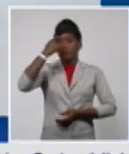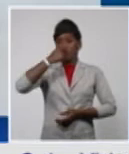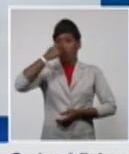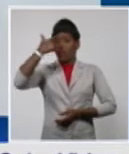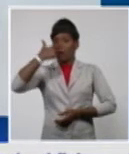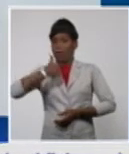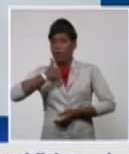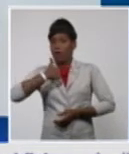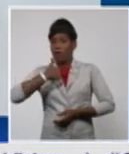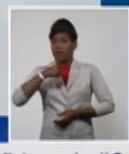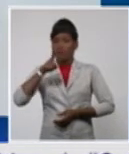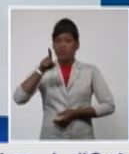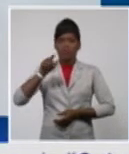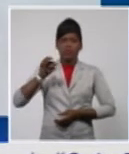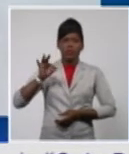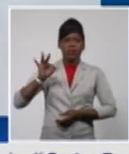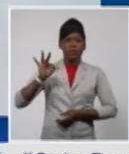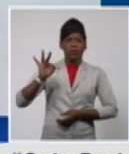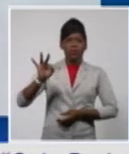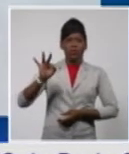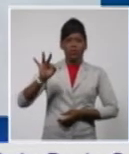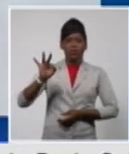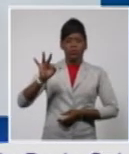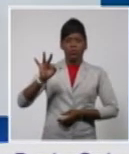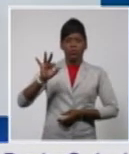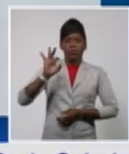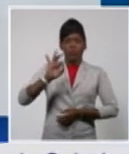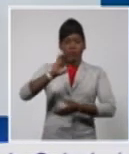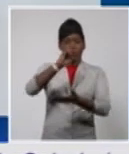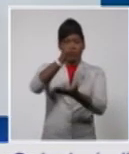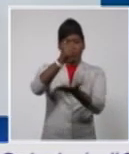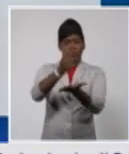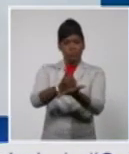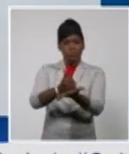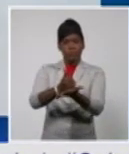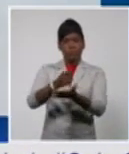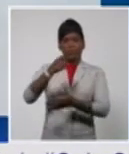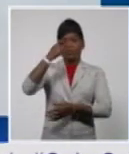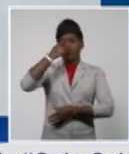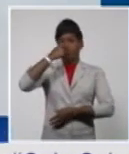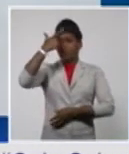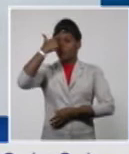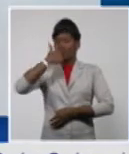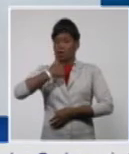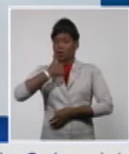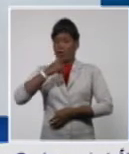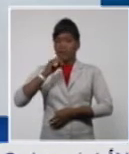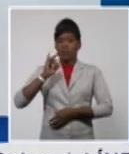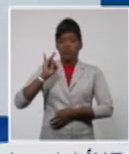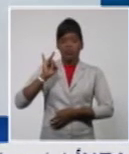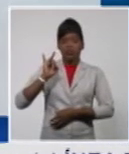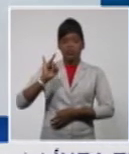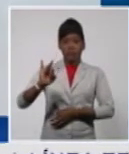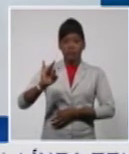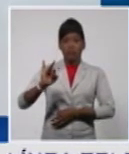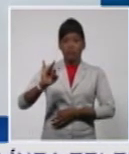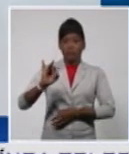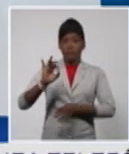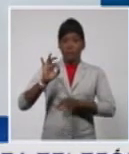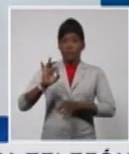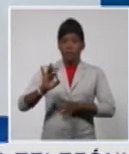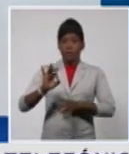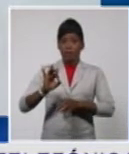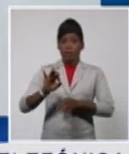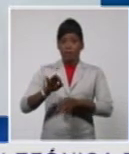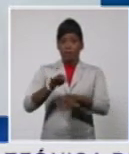Morón, and 4 to Venezuela. In Santi Spiritus, 4 cases belong to Jatibonico, and